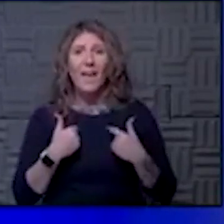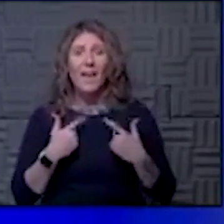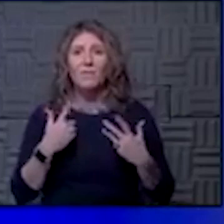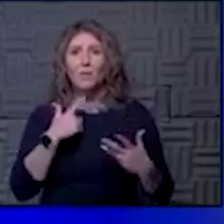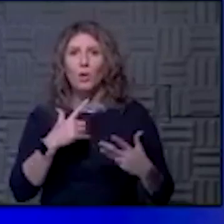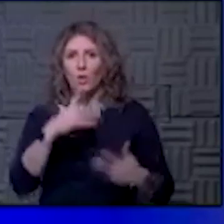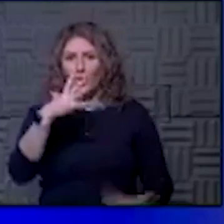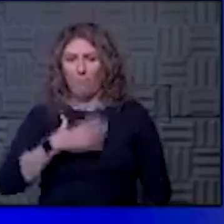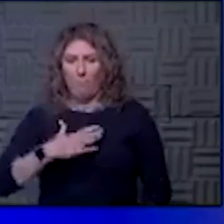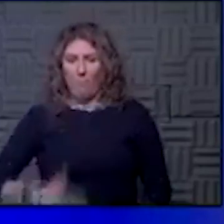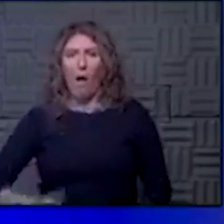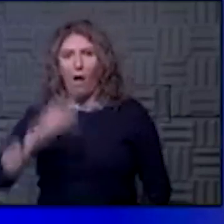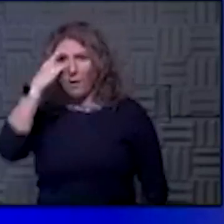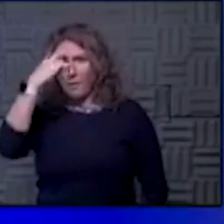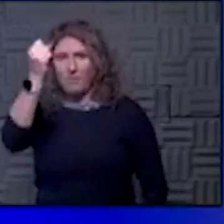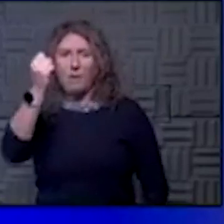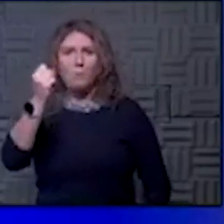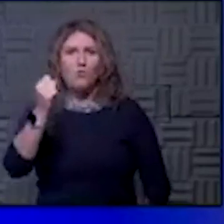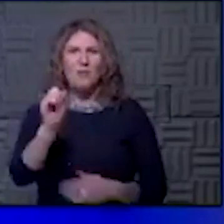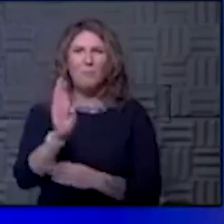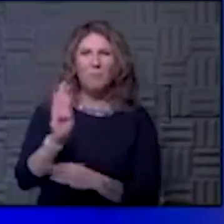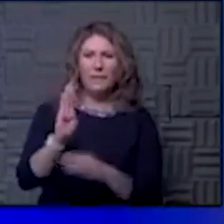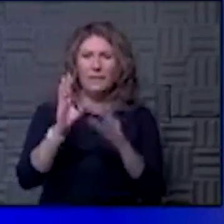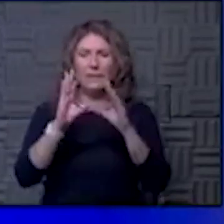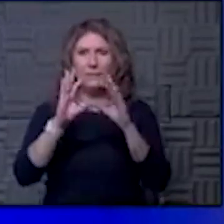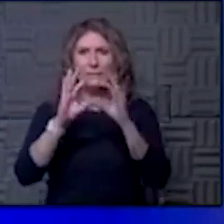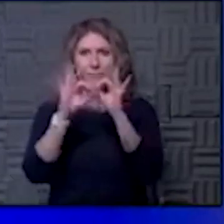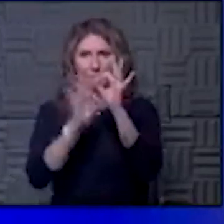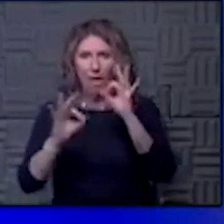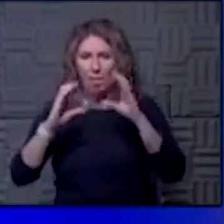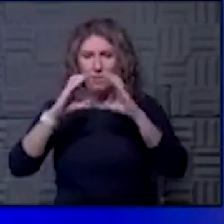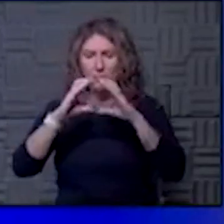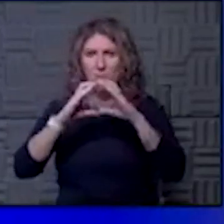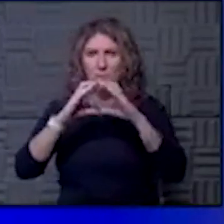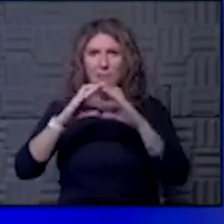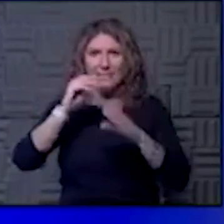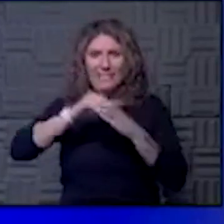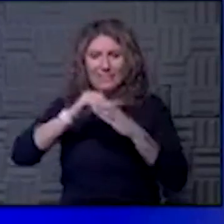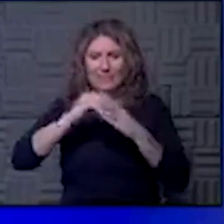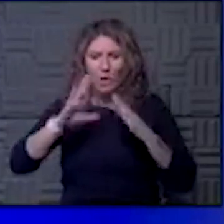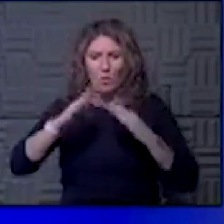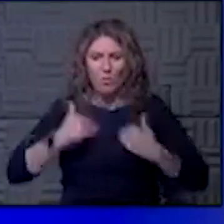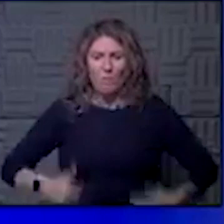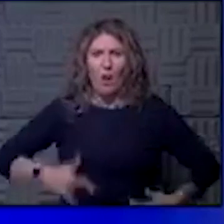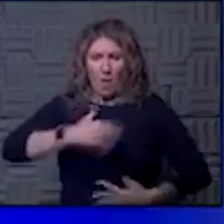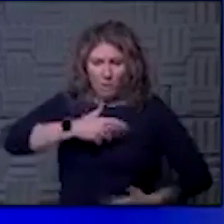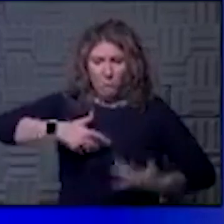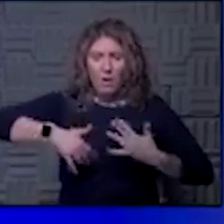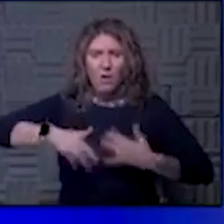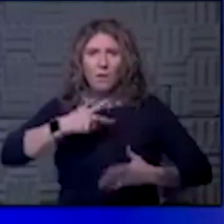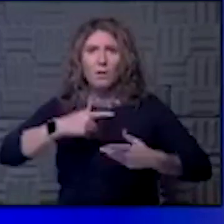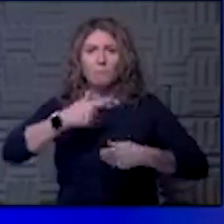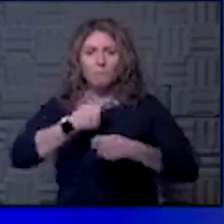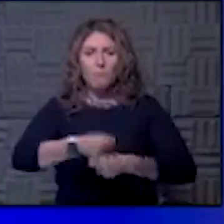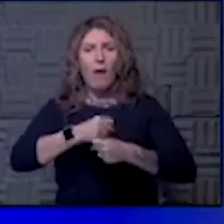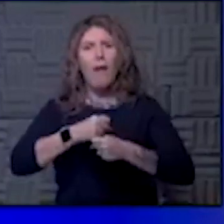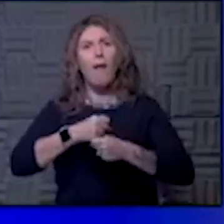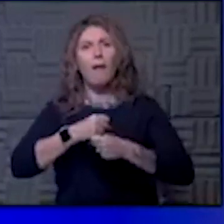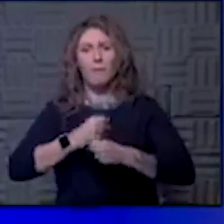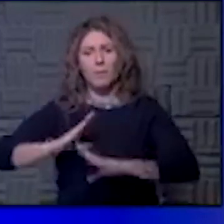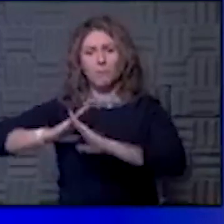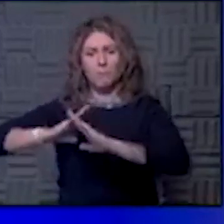response as well, and that is your memory B cells. Those are the specific cells in your immune system that create the antibodies toward